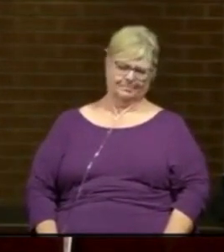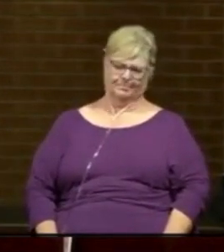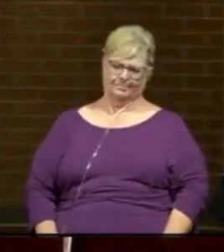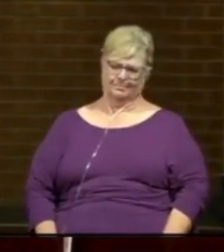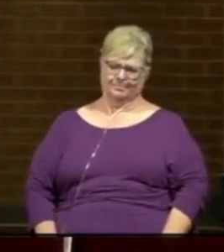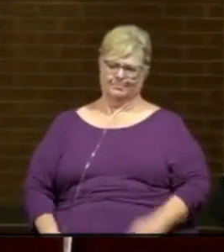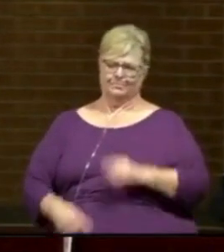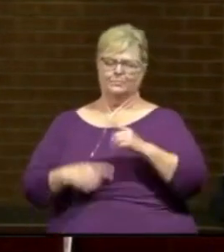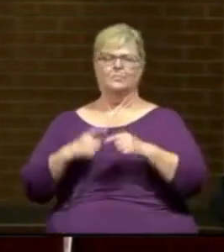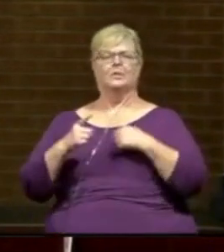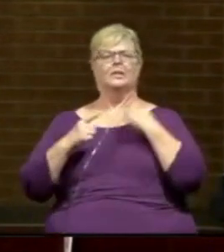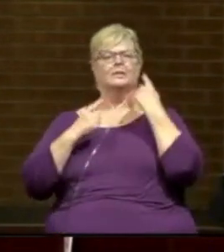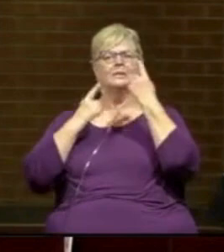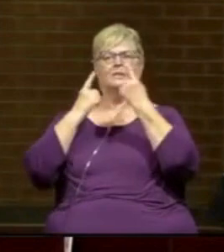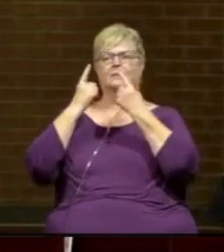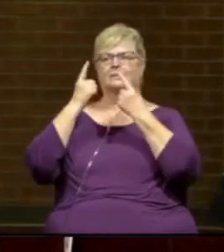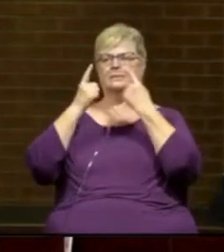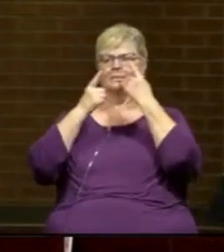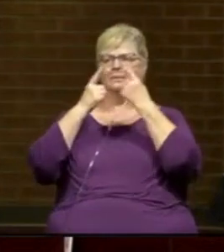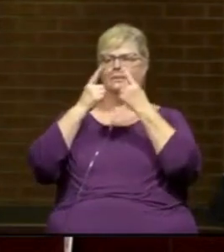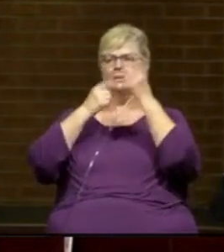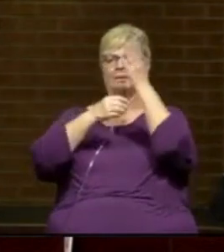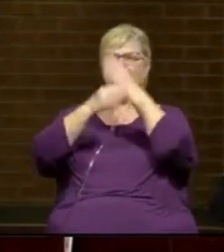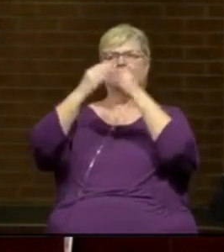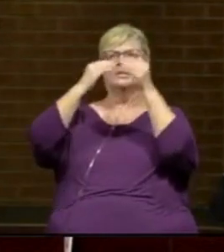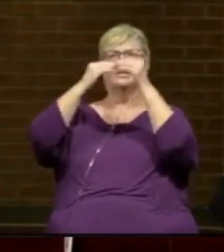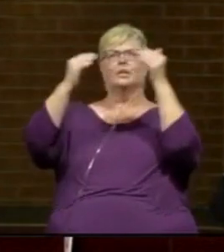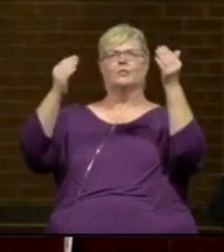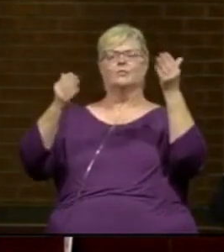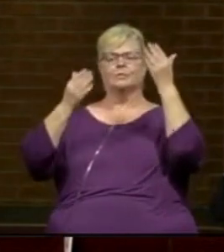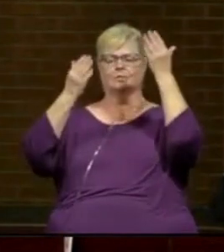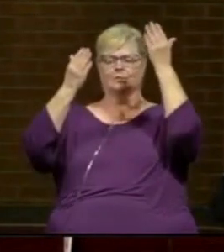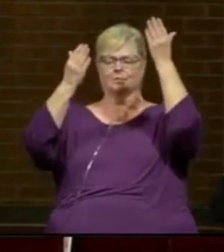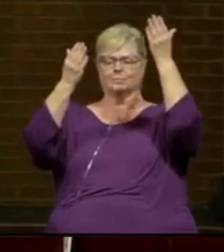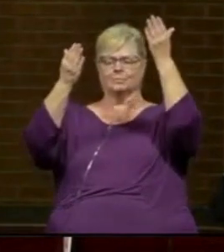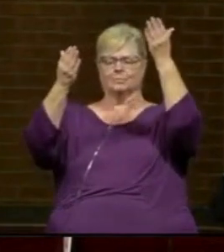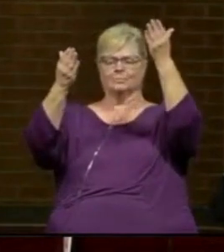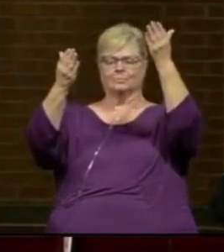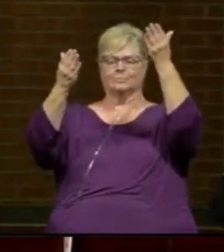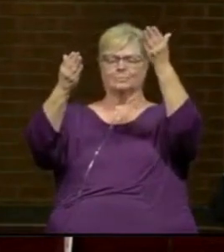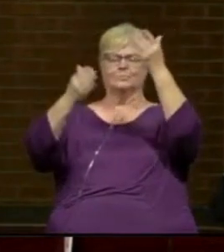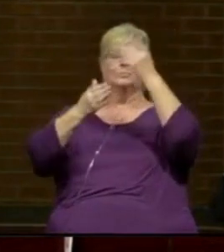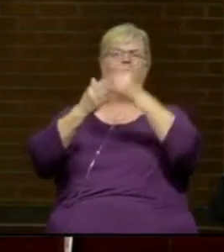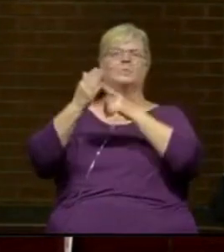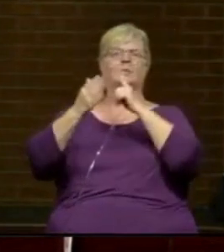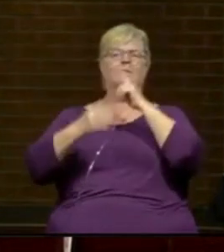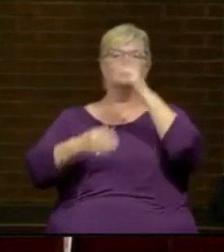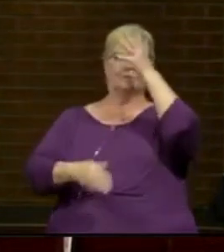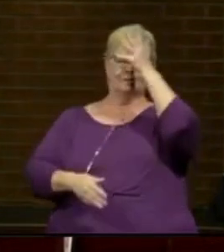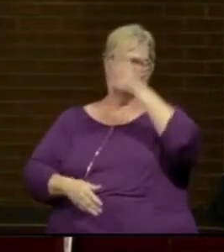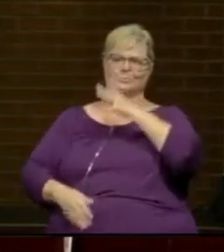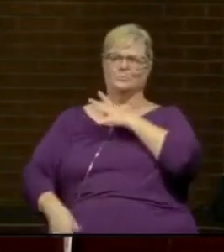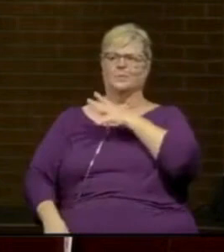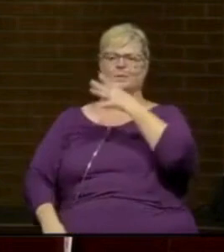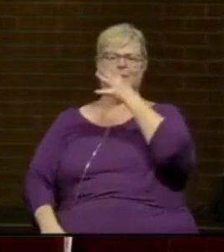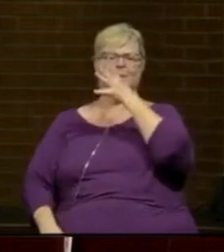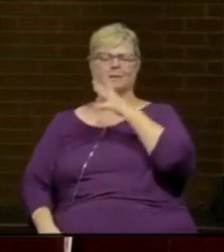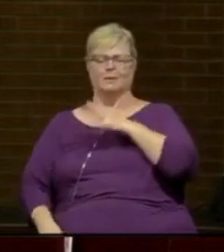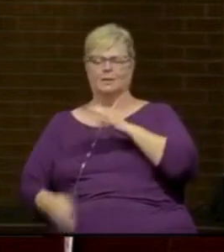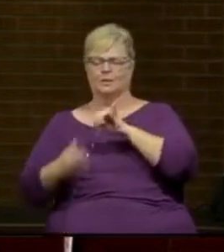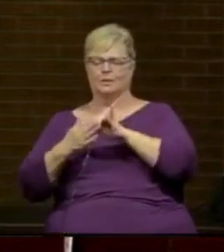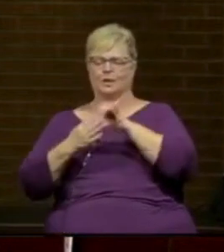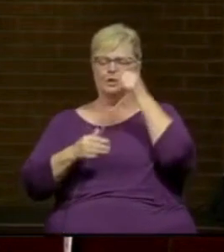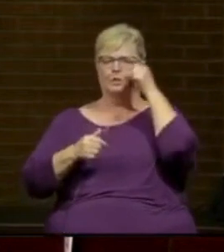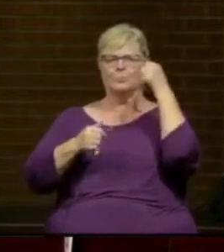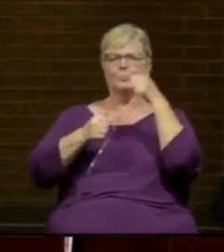Ooh. When I consider the heavens above, what is man that you're mindful